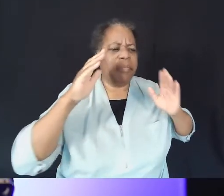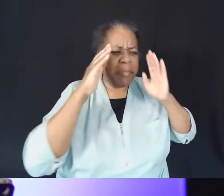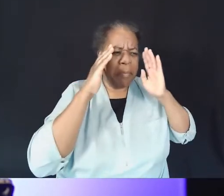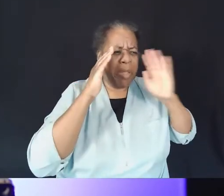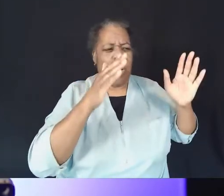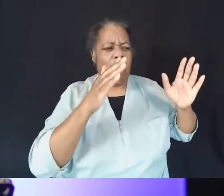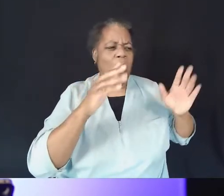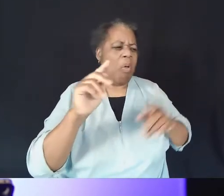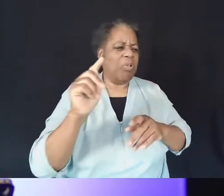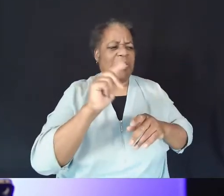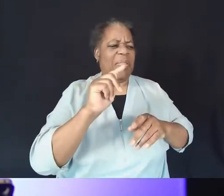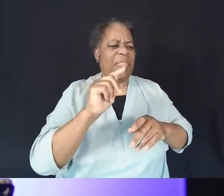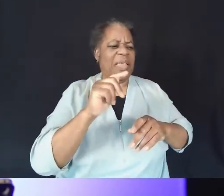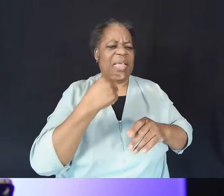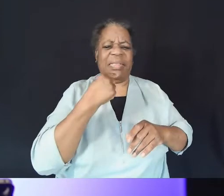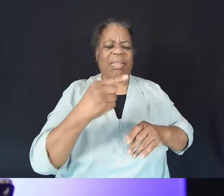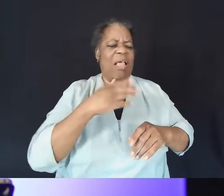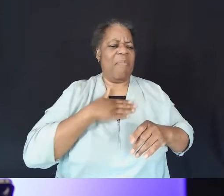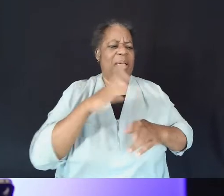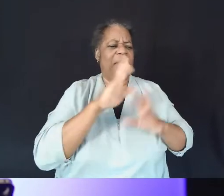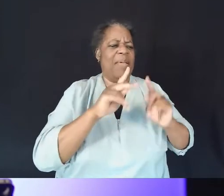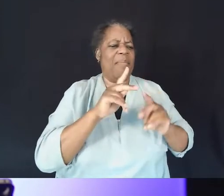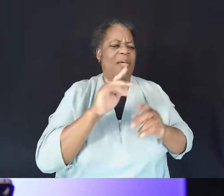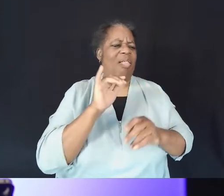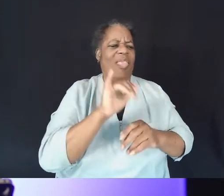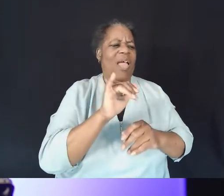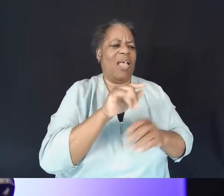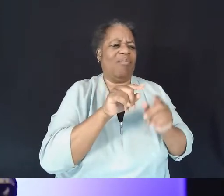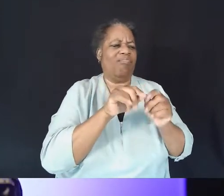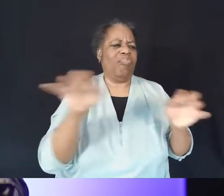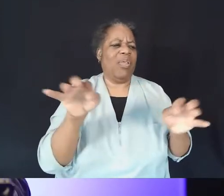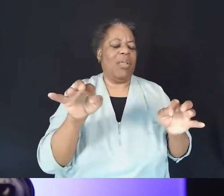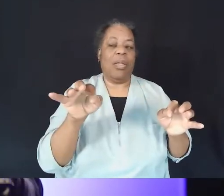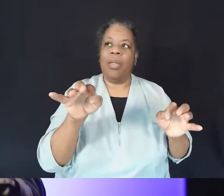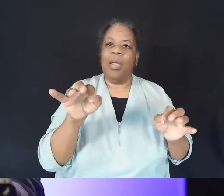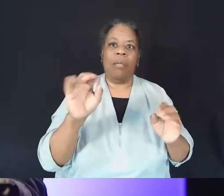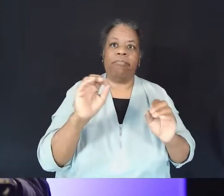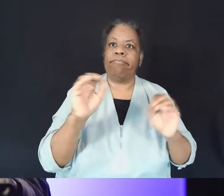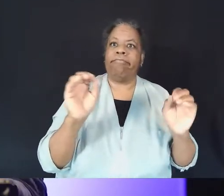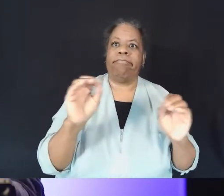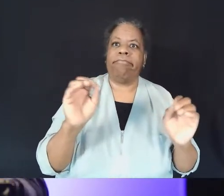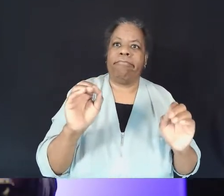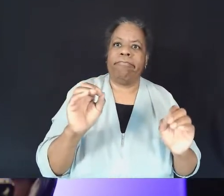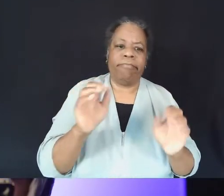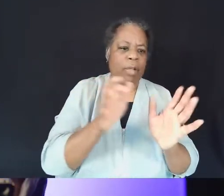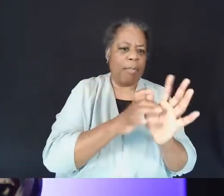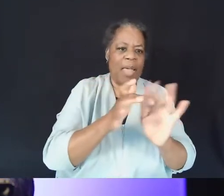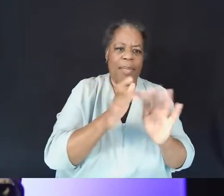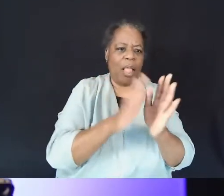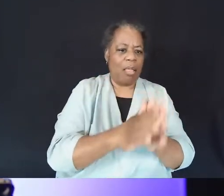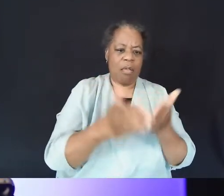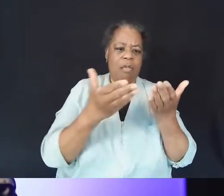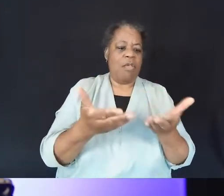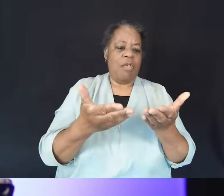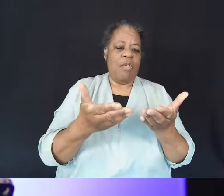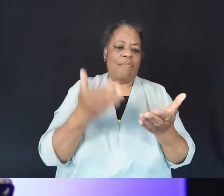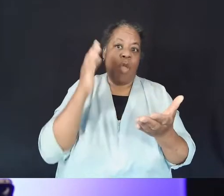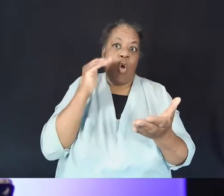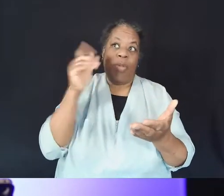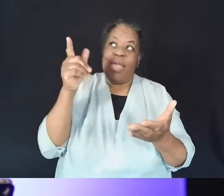my people. I didn't get that. I then took out the Bible, the Word of God, and hoping that the Lord would speak to me through